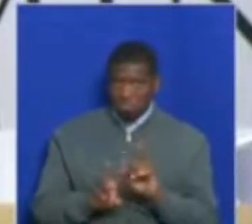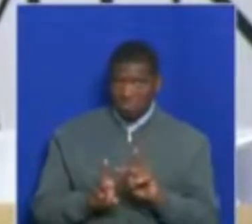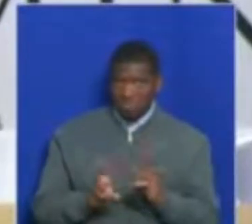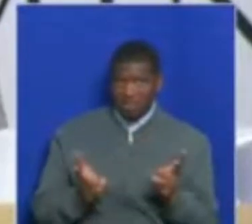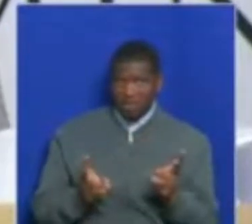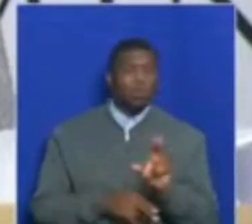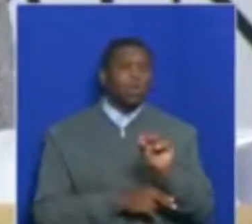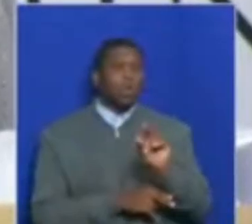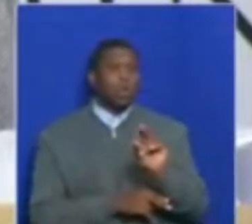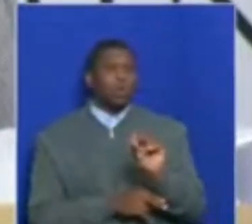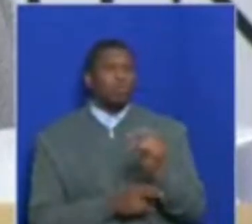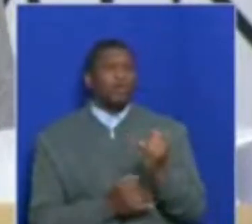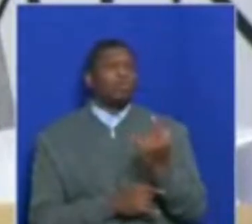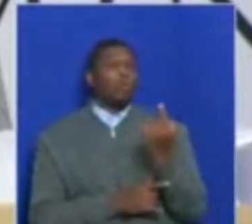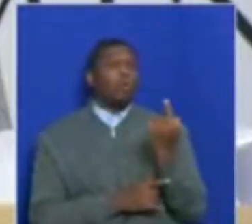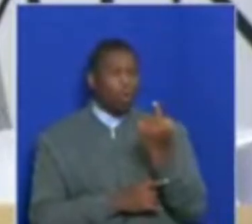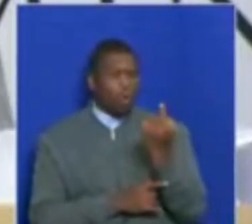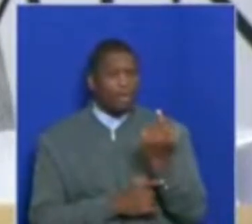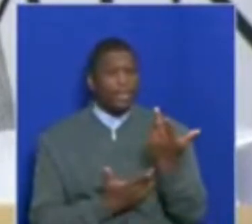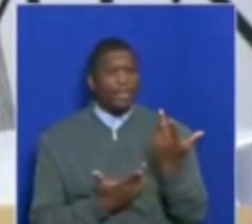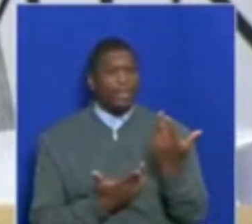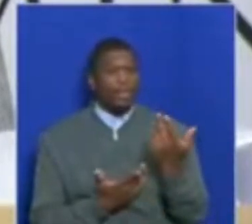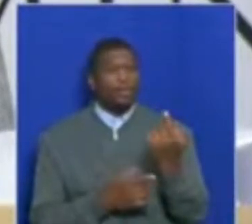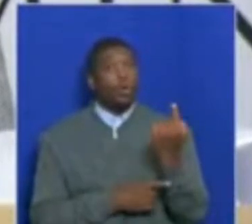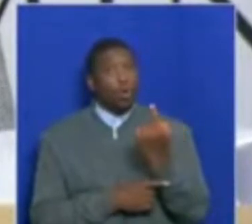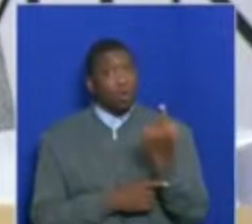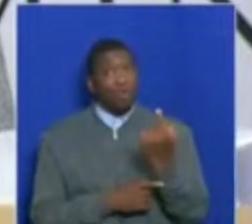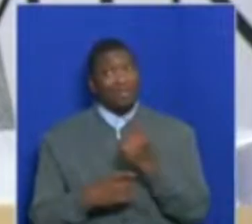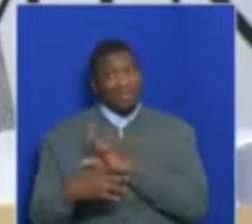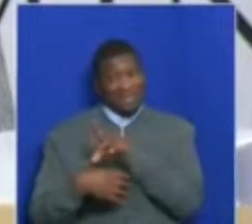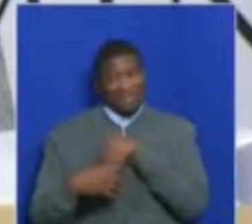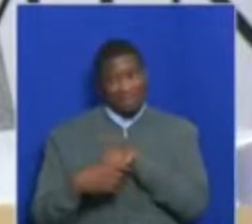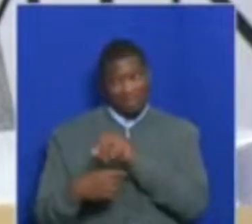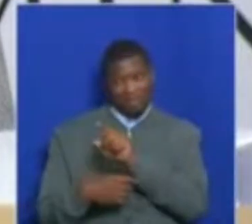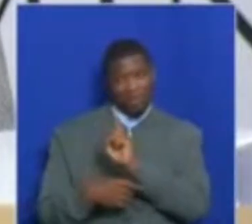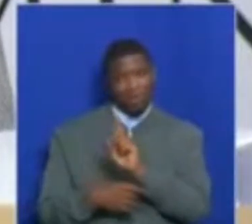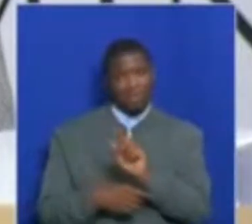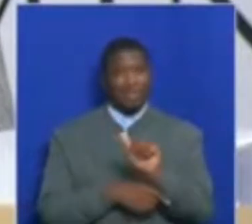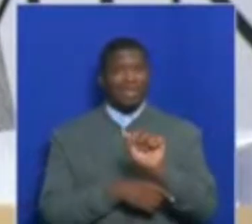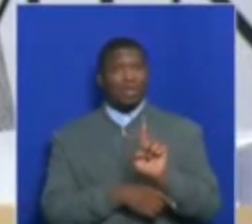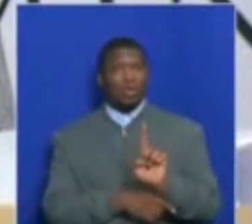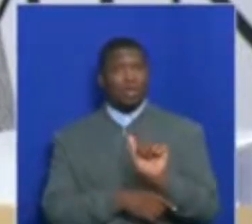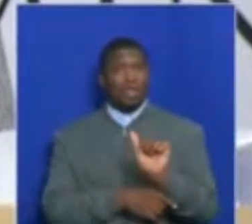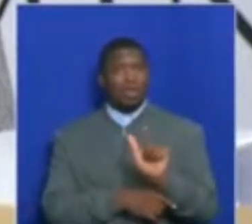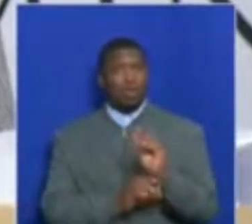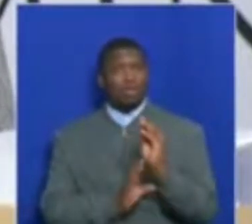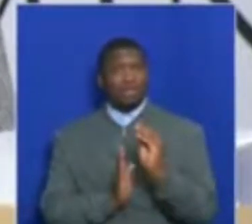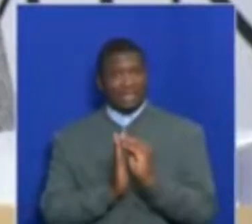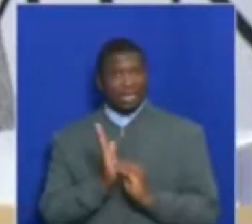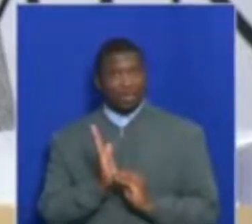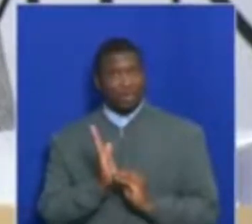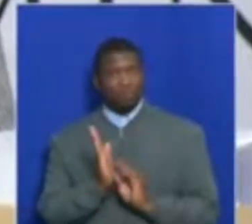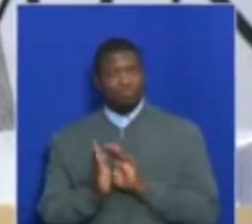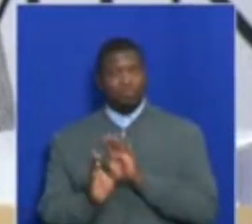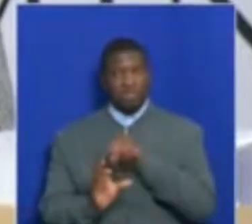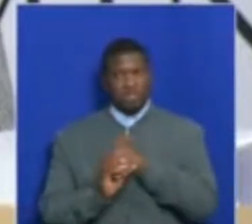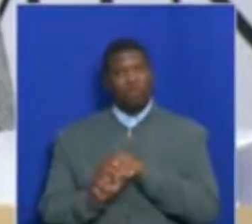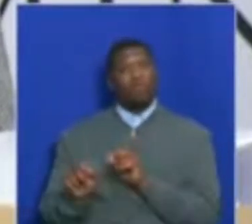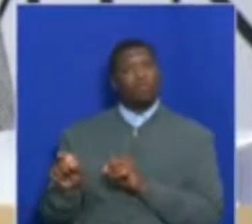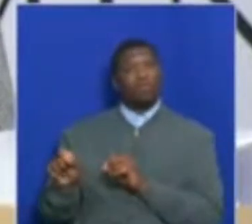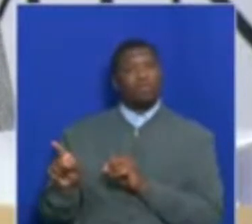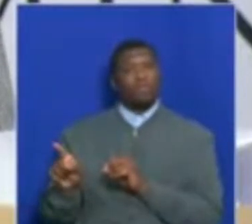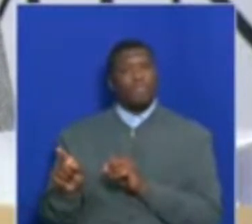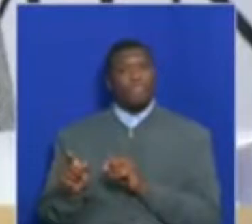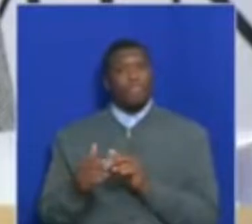only statement that implicates him is the A1 statement, that's it. And from the